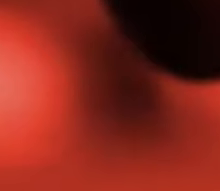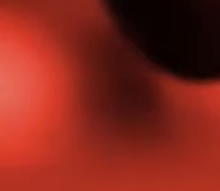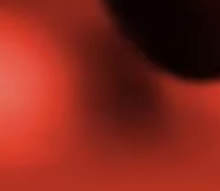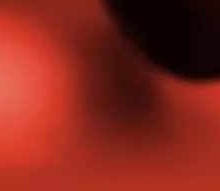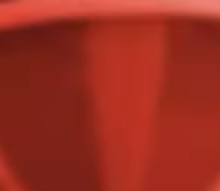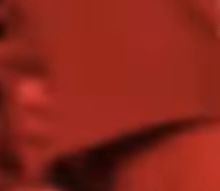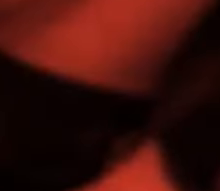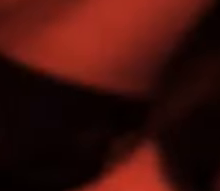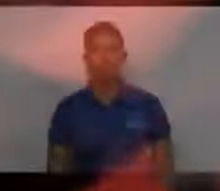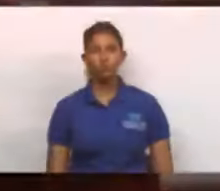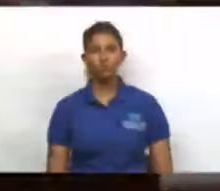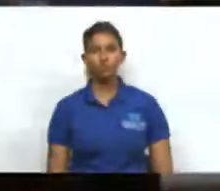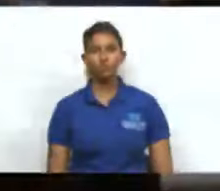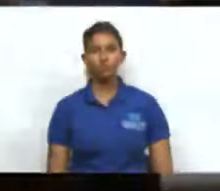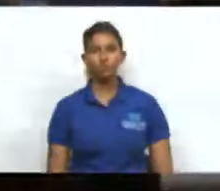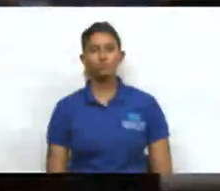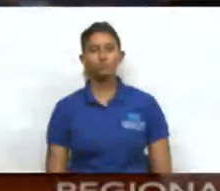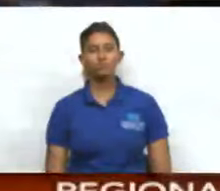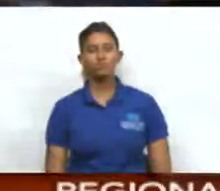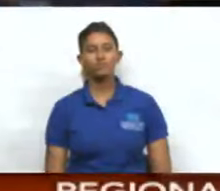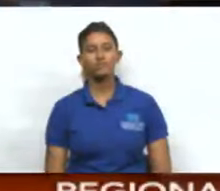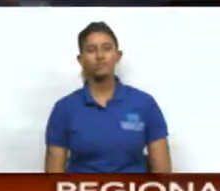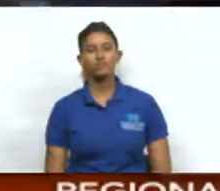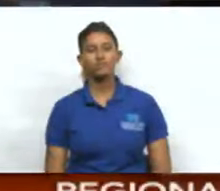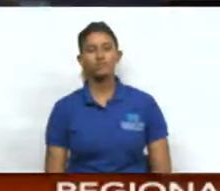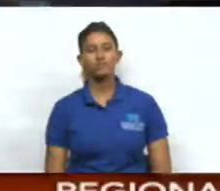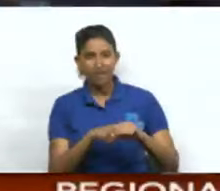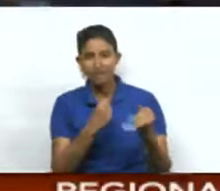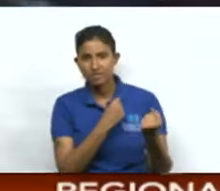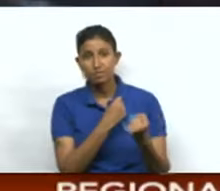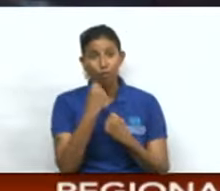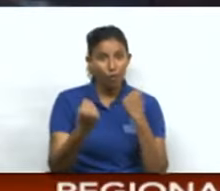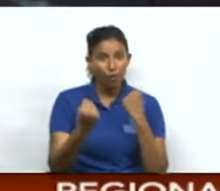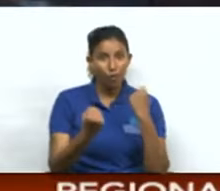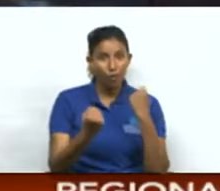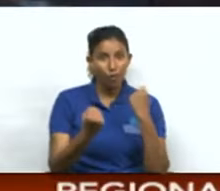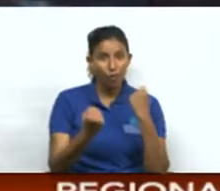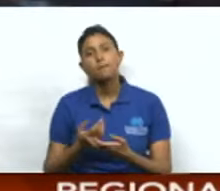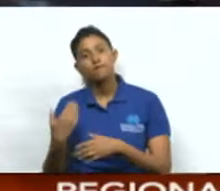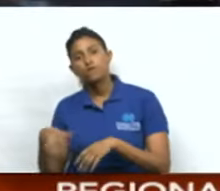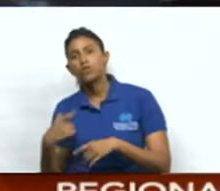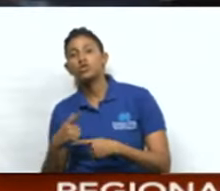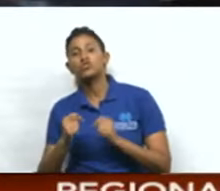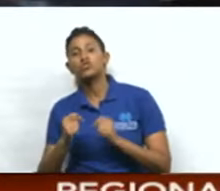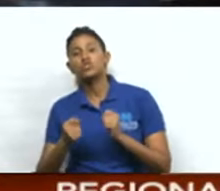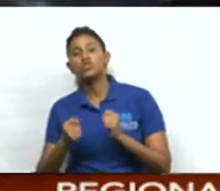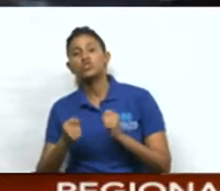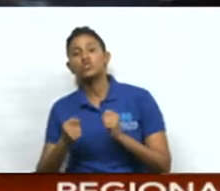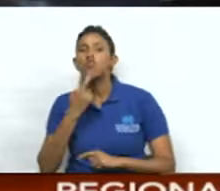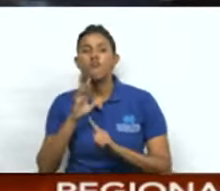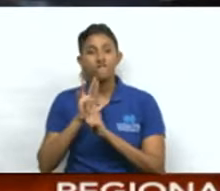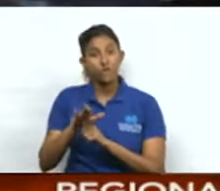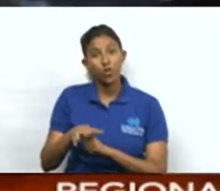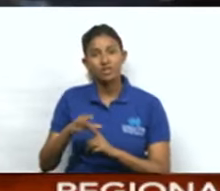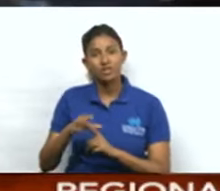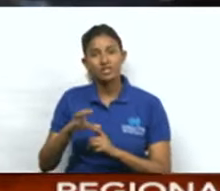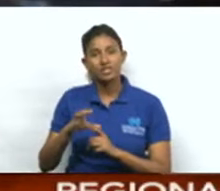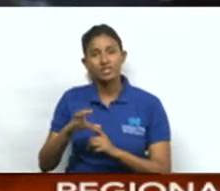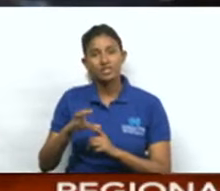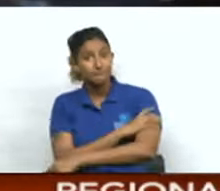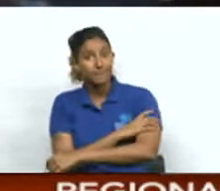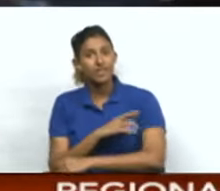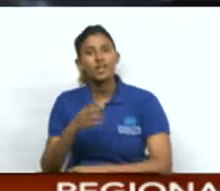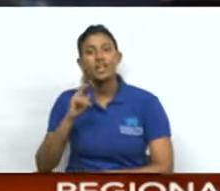Welcome back. It's time for sport. Former Trinidad and Tobago Red Force captain Nicholas Puran is back in the team for the remainder of this year's CG